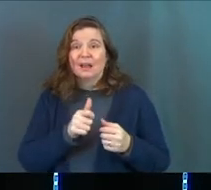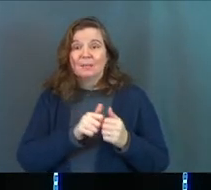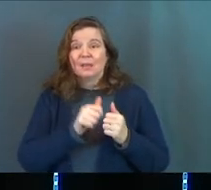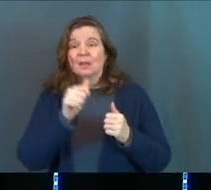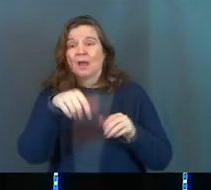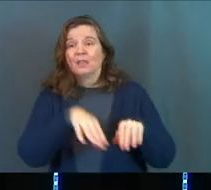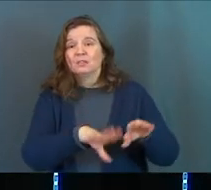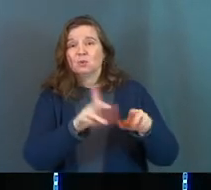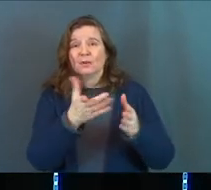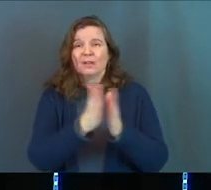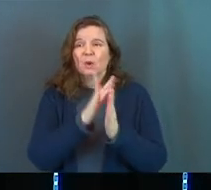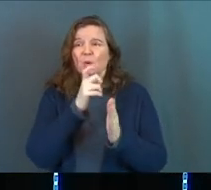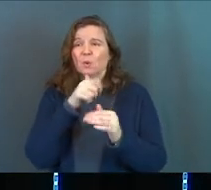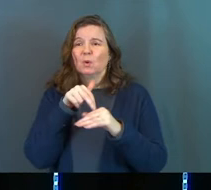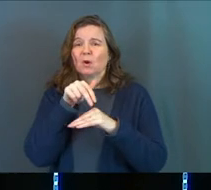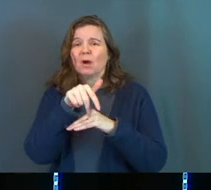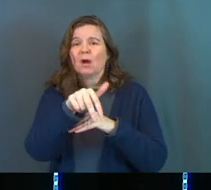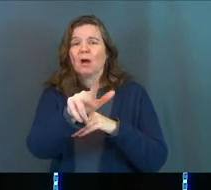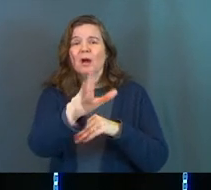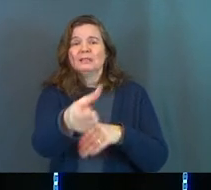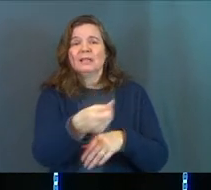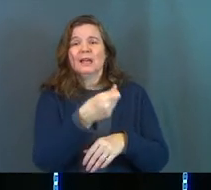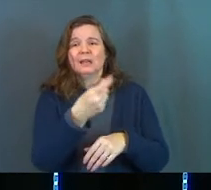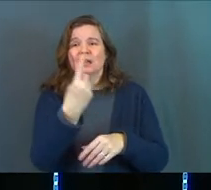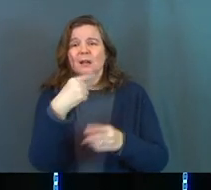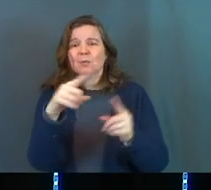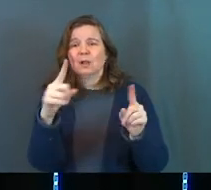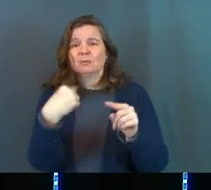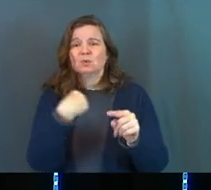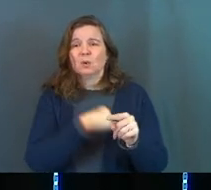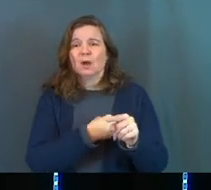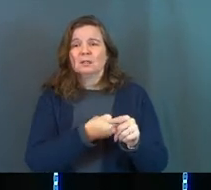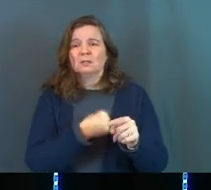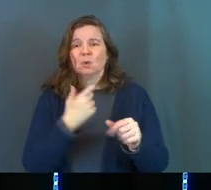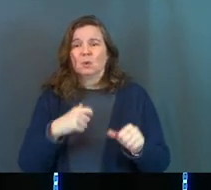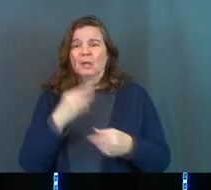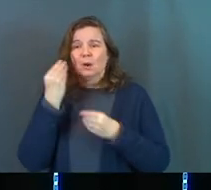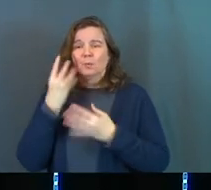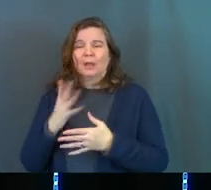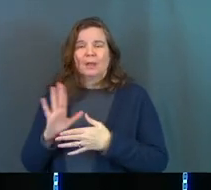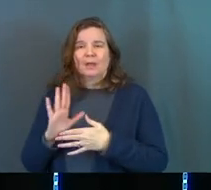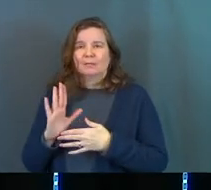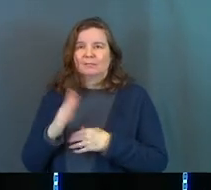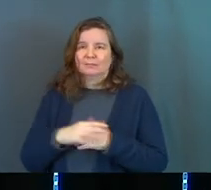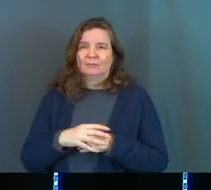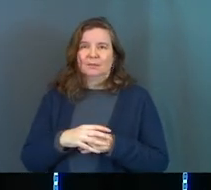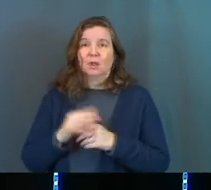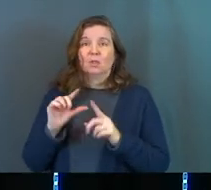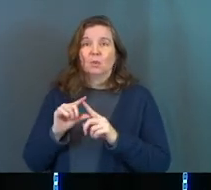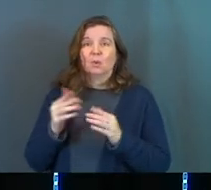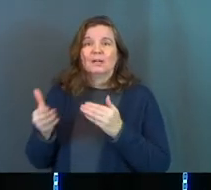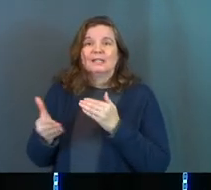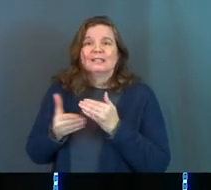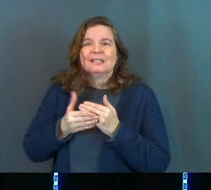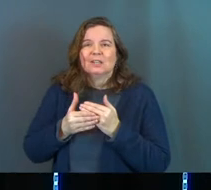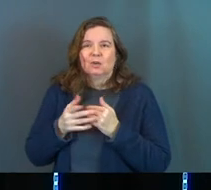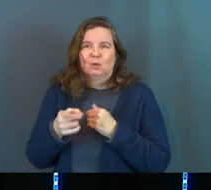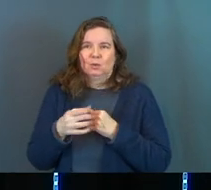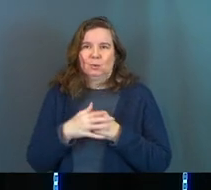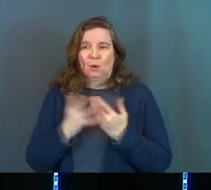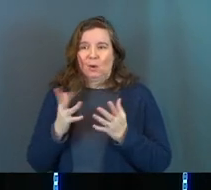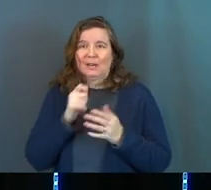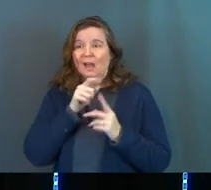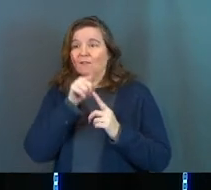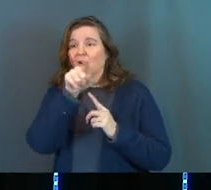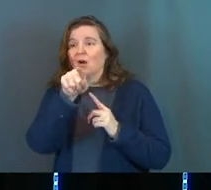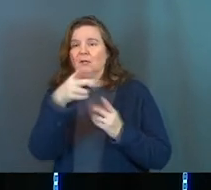sea so that you have to ask who will cross the sea to get it and proclaim it to us so we may obey it. No, the word is near you.